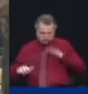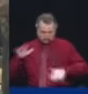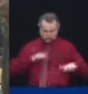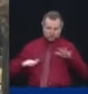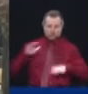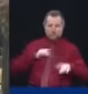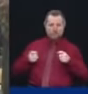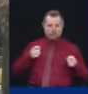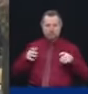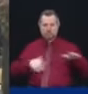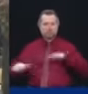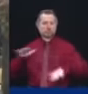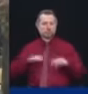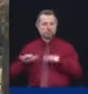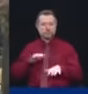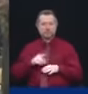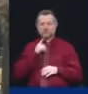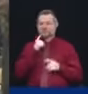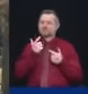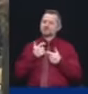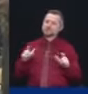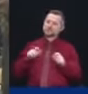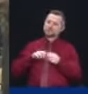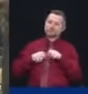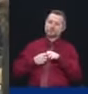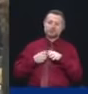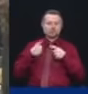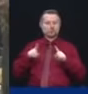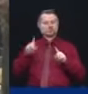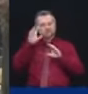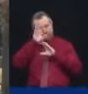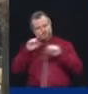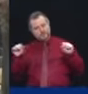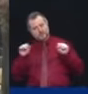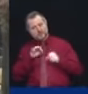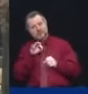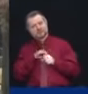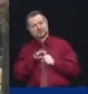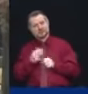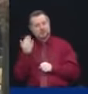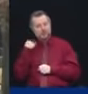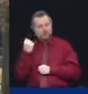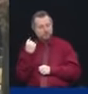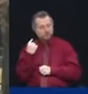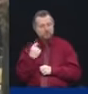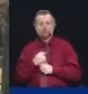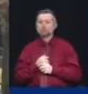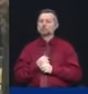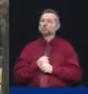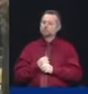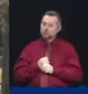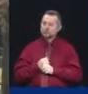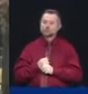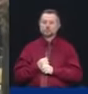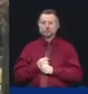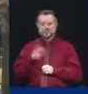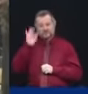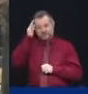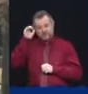It became a very big issue in the presidential election last year. The federal